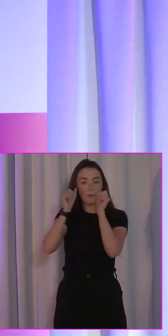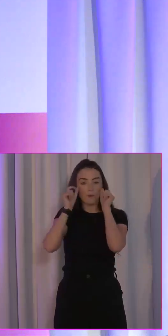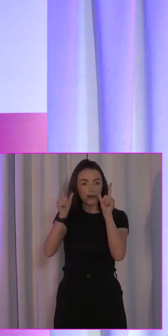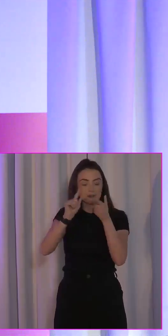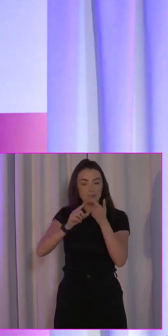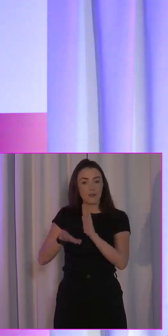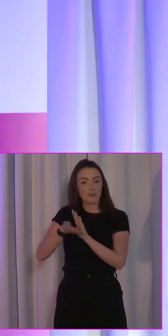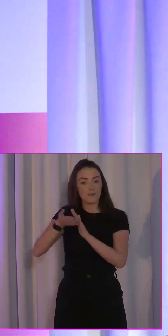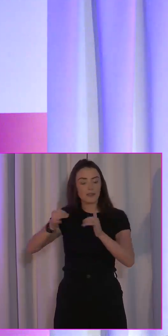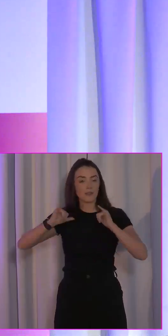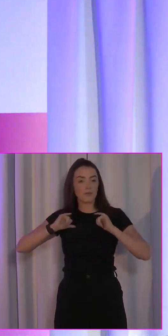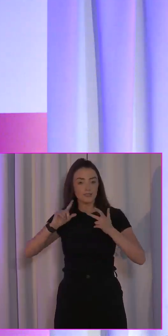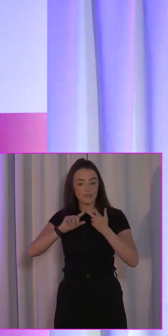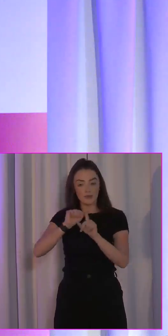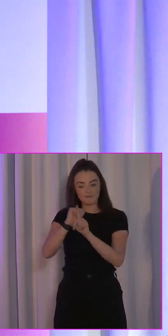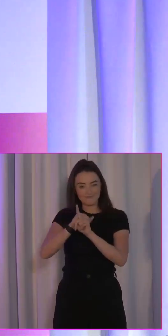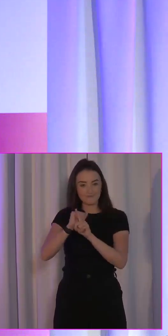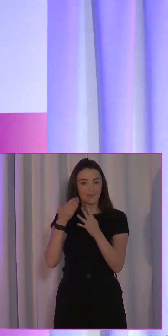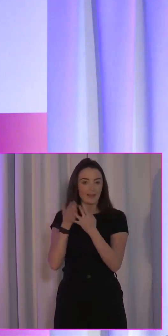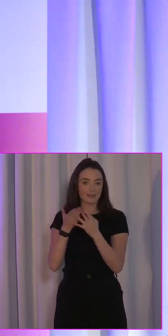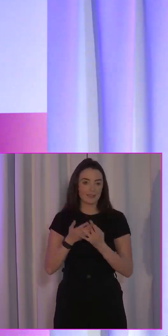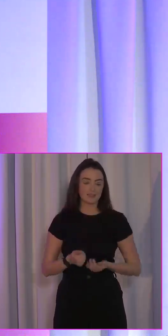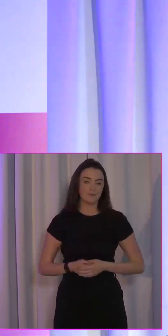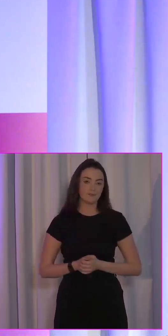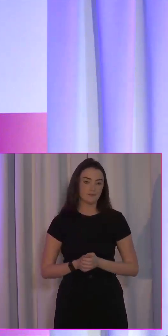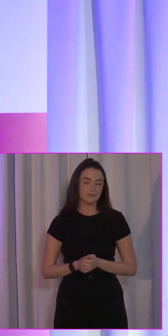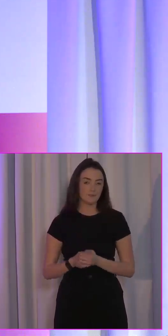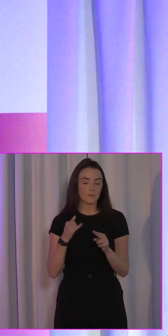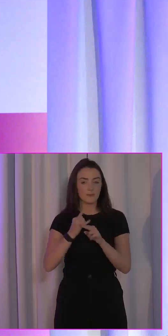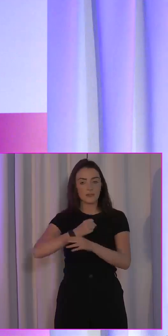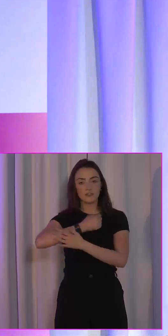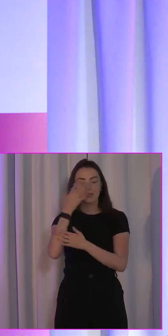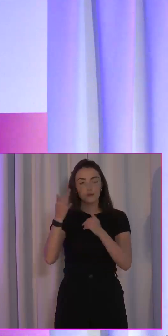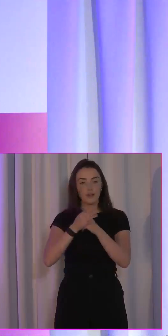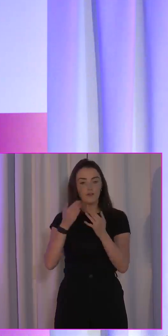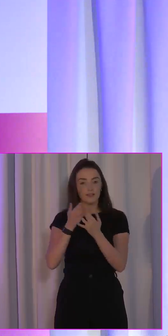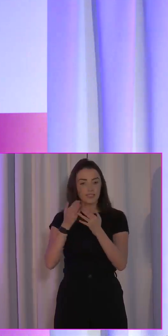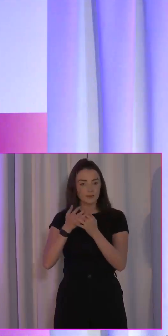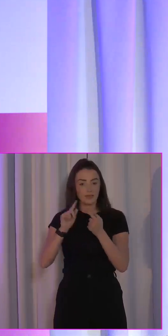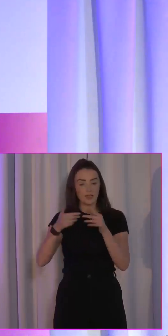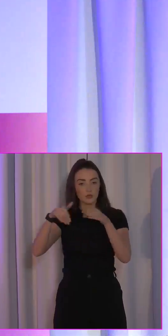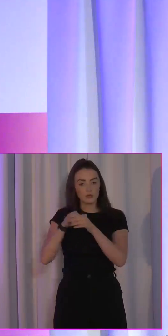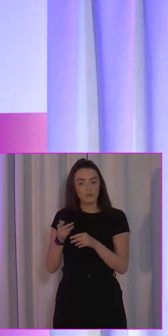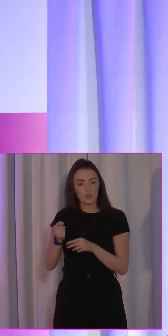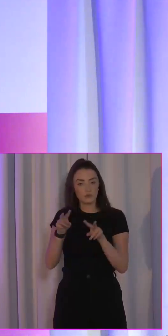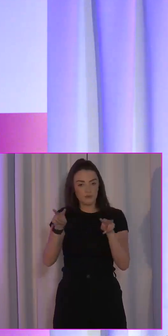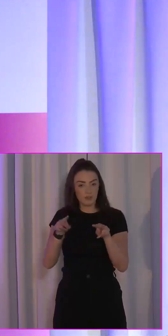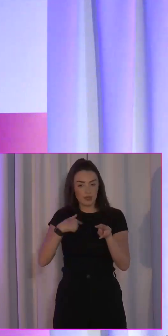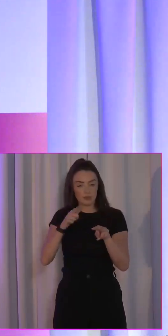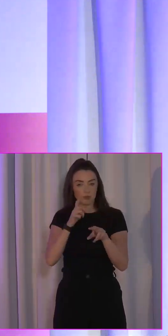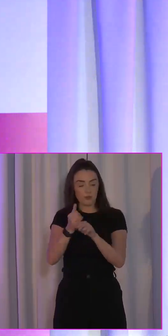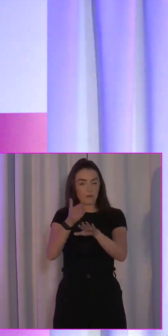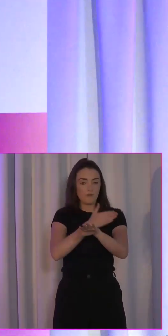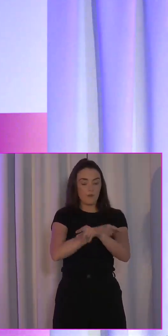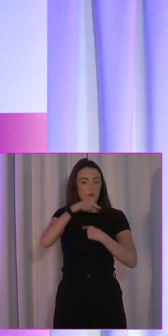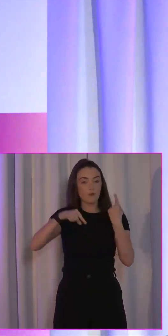building capacity and improving access. In the development of the accessible and inclusive tourism video that I referred to earlier,